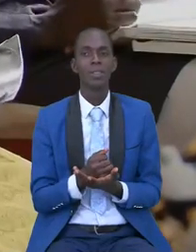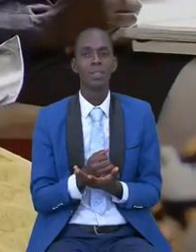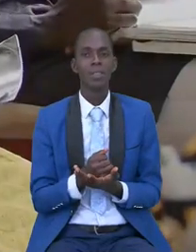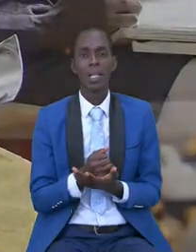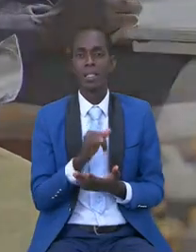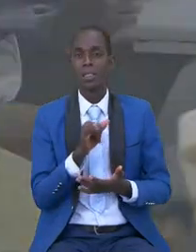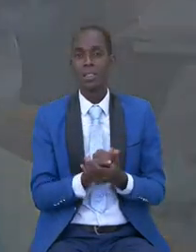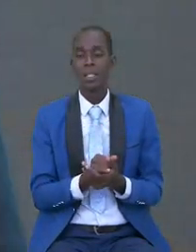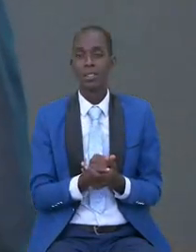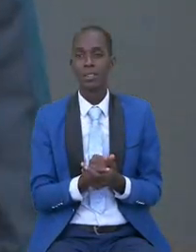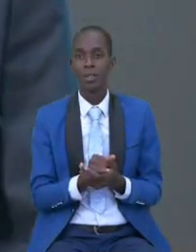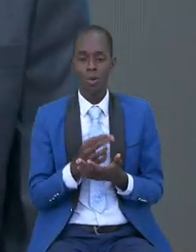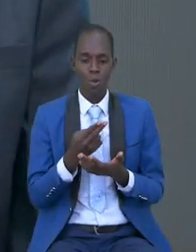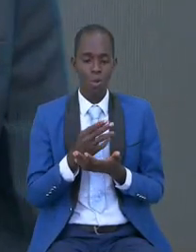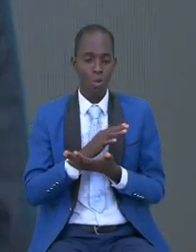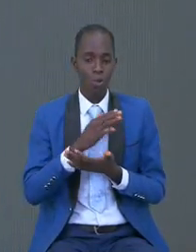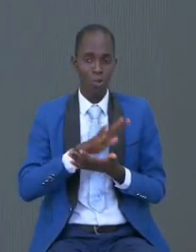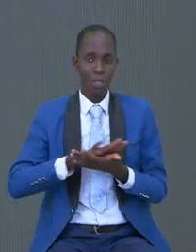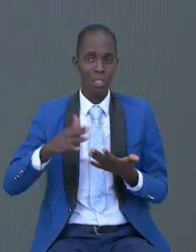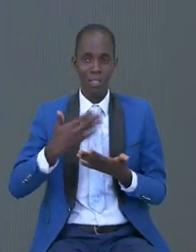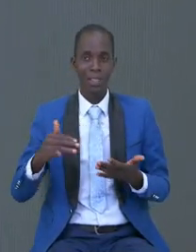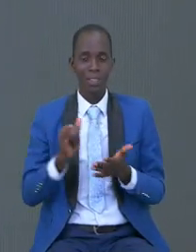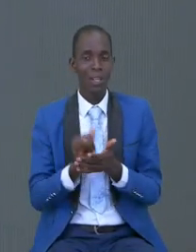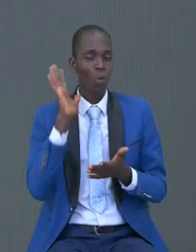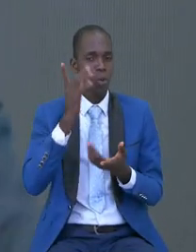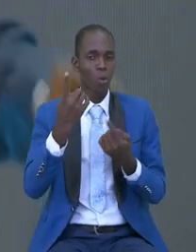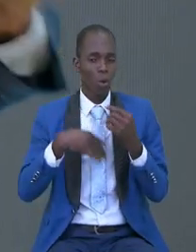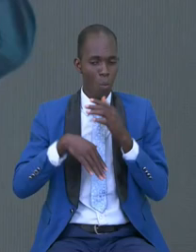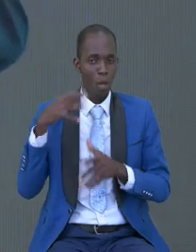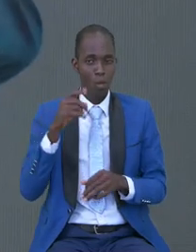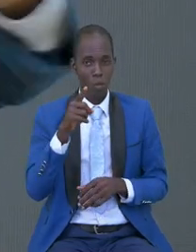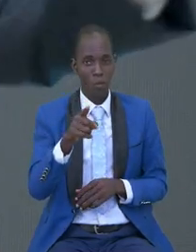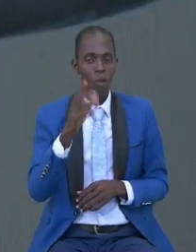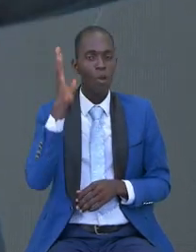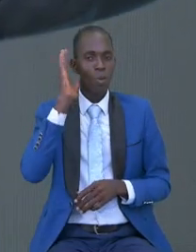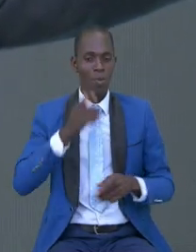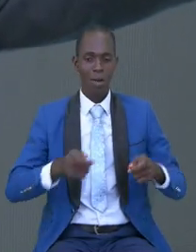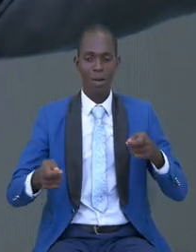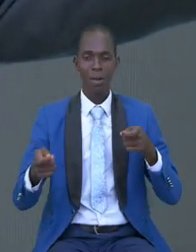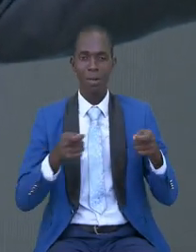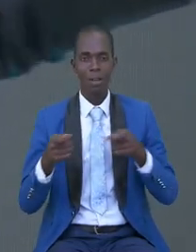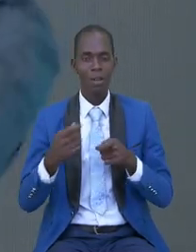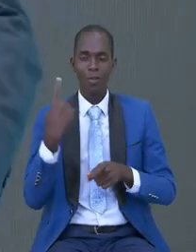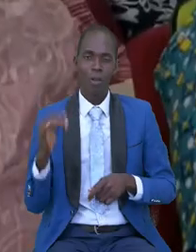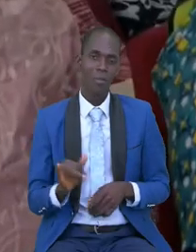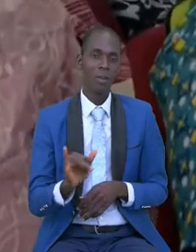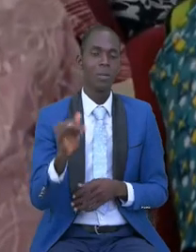That holy thing that will come from inside you will reign